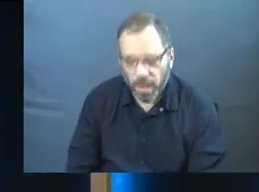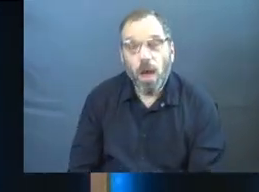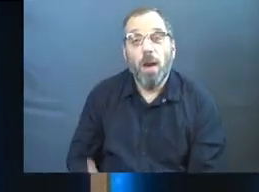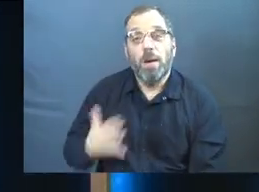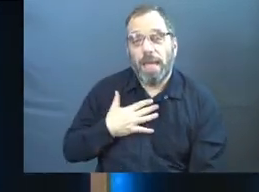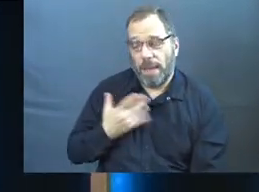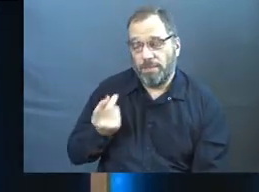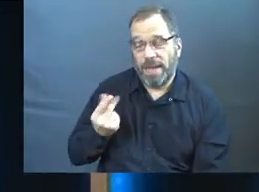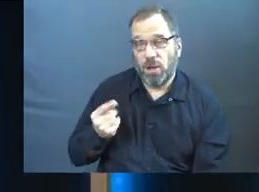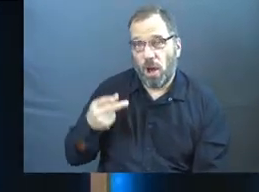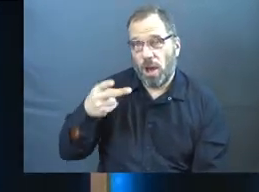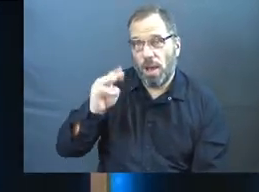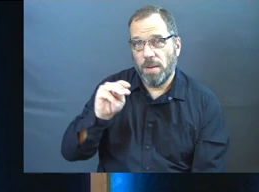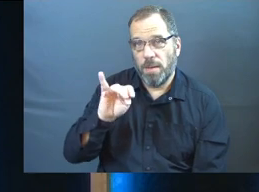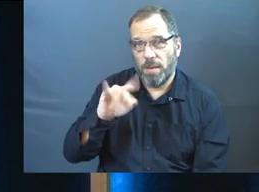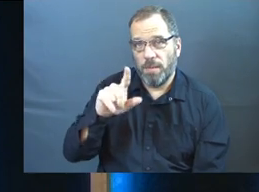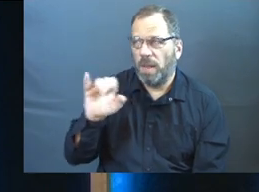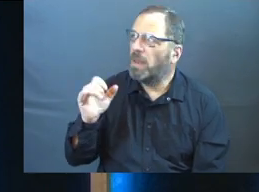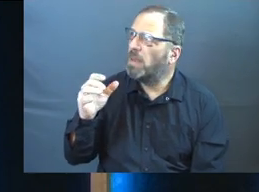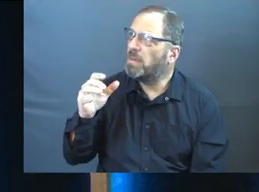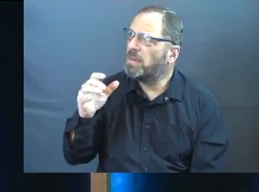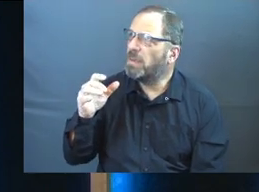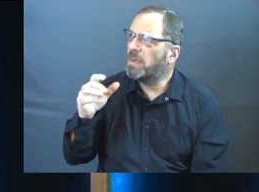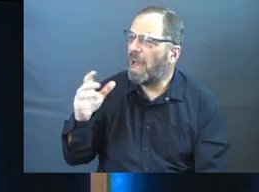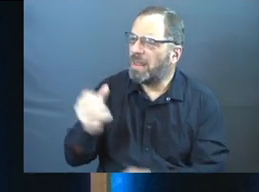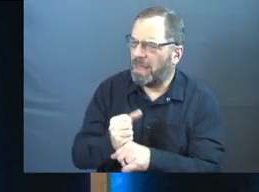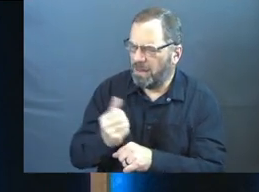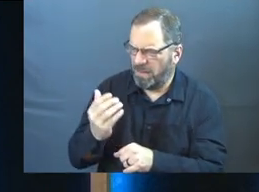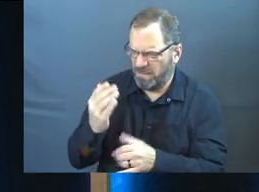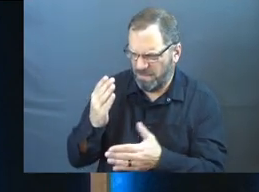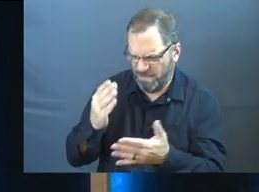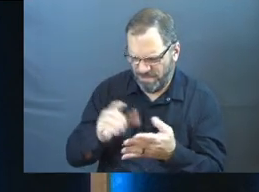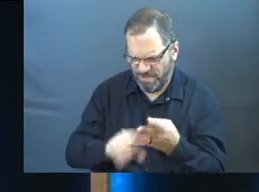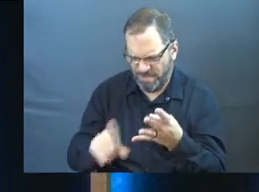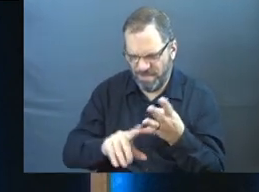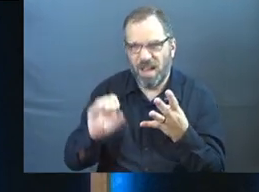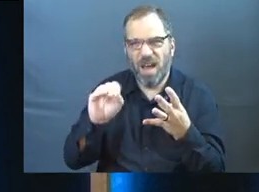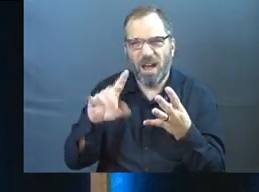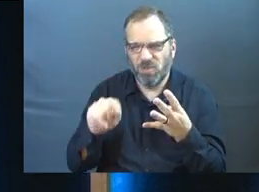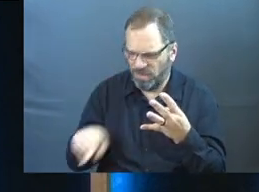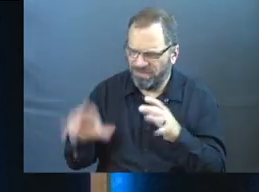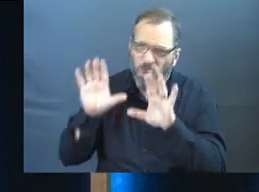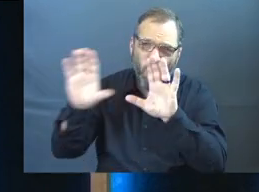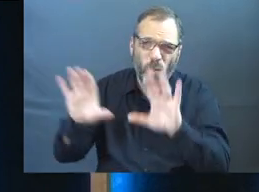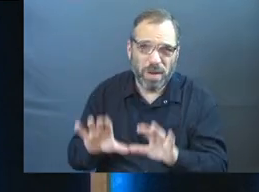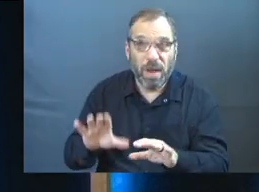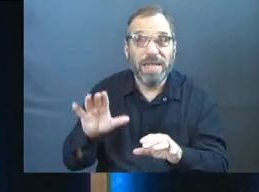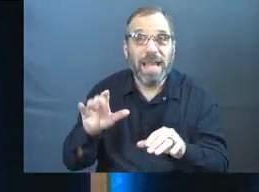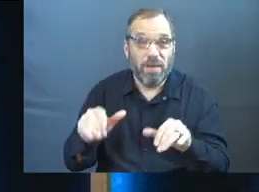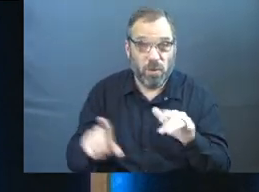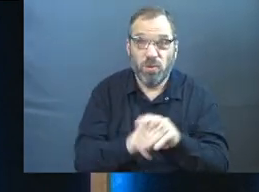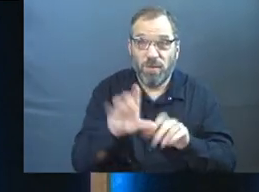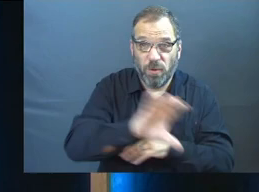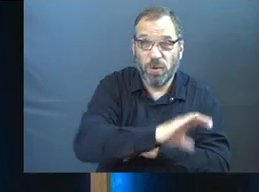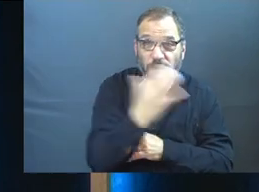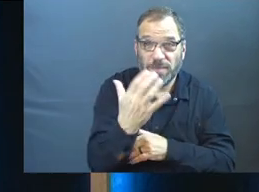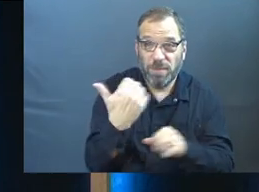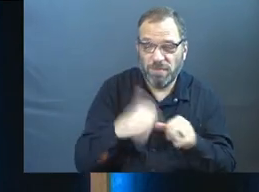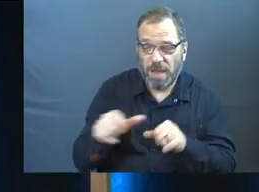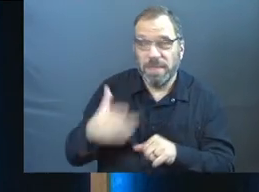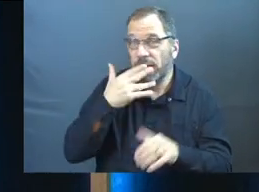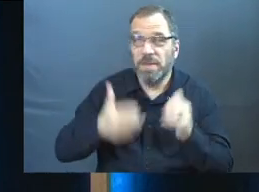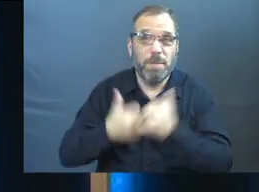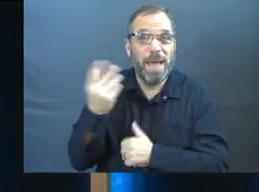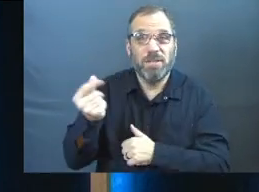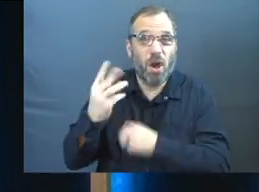My puppy, Millie. So we got her back, I think it was the end of October, and she's wonderful. And if you were here for Christmas, I told you that she's the